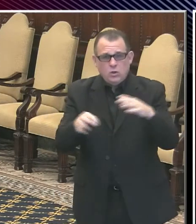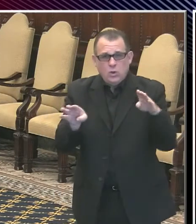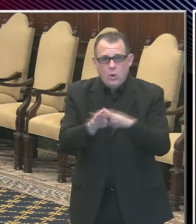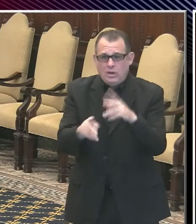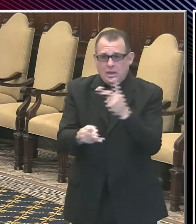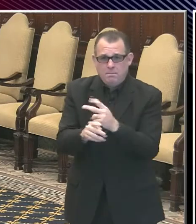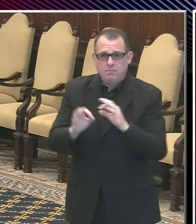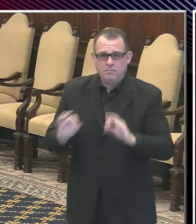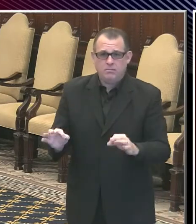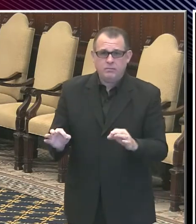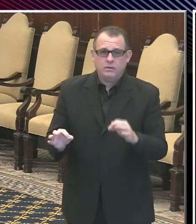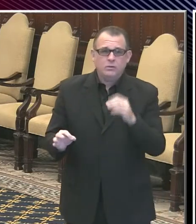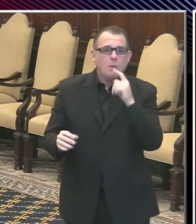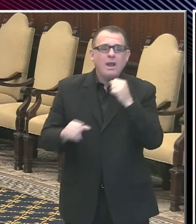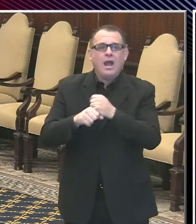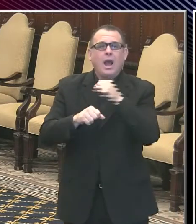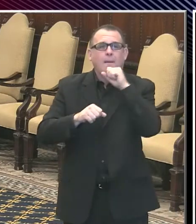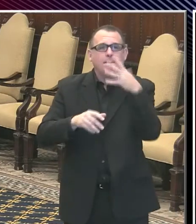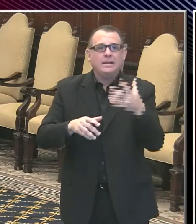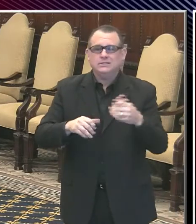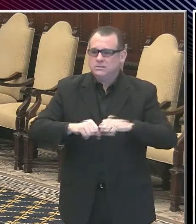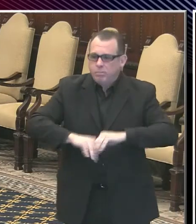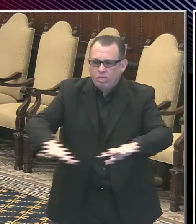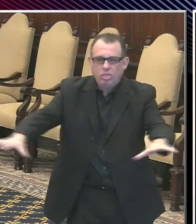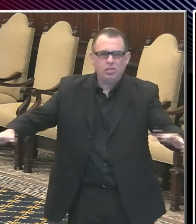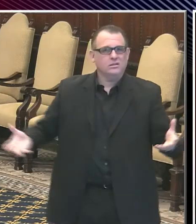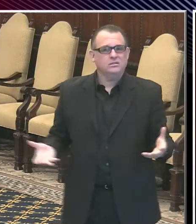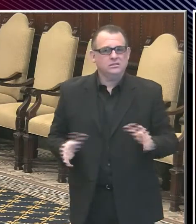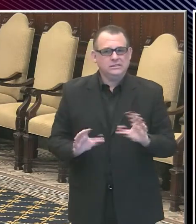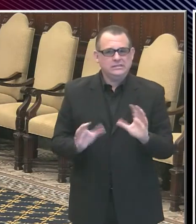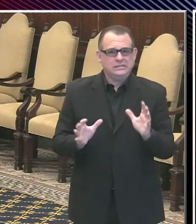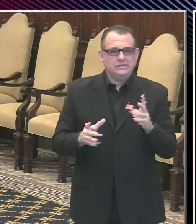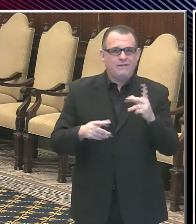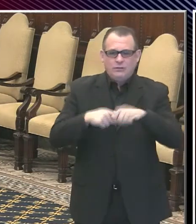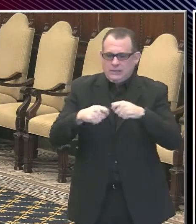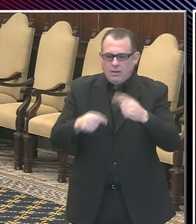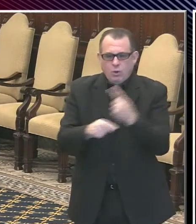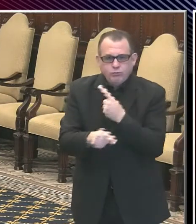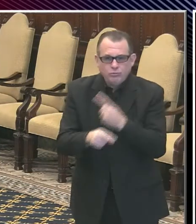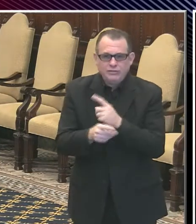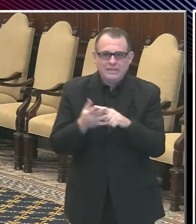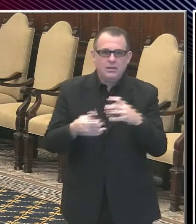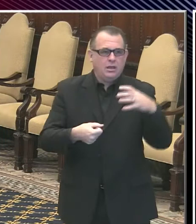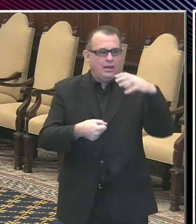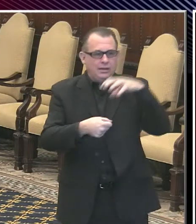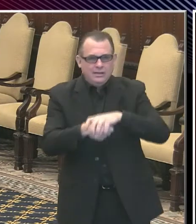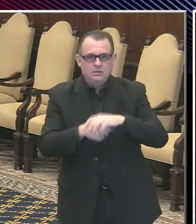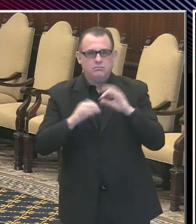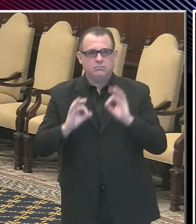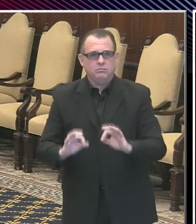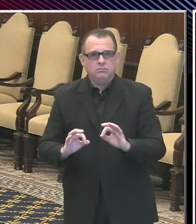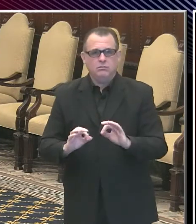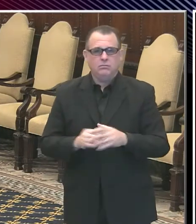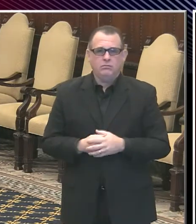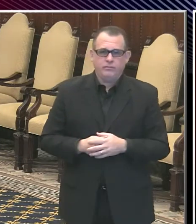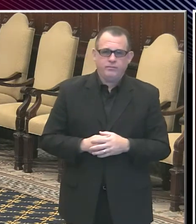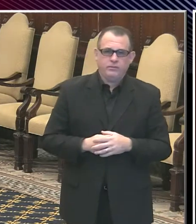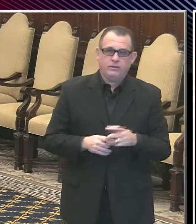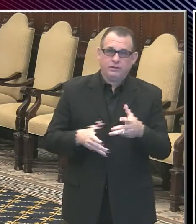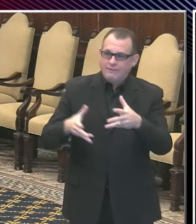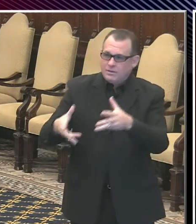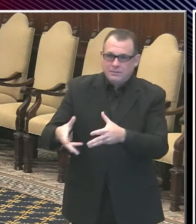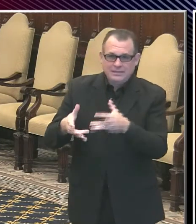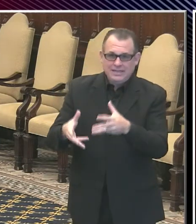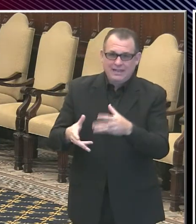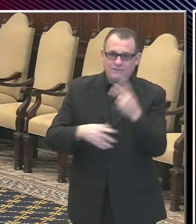won't blow around the neighborhood. If the bags won't open, if they're tied properly, if they're in trash cans with the lid shut, they could sit out there for an extra